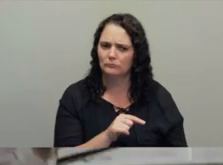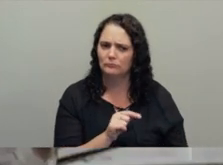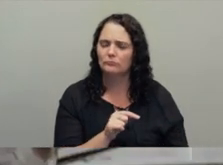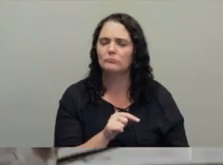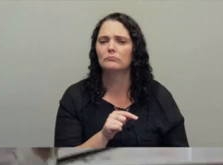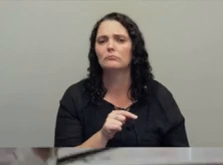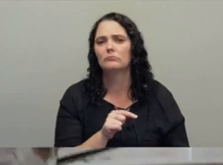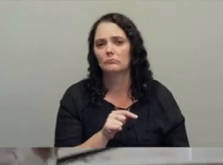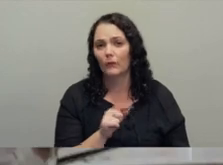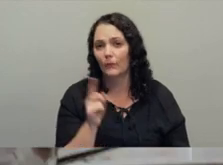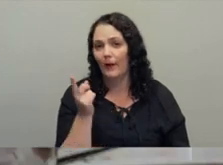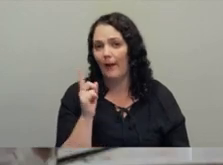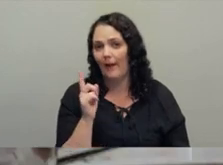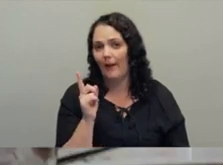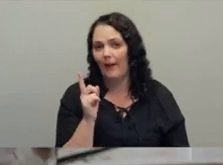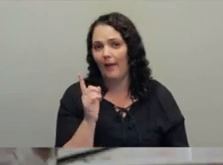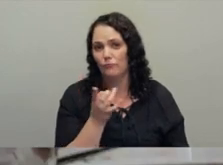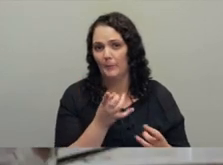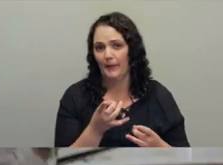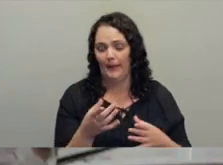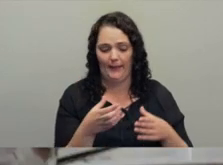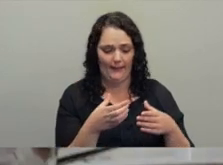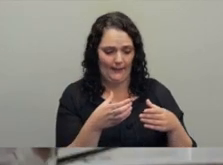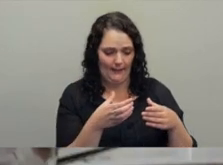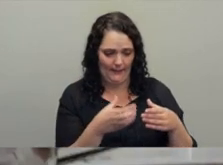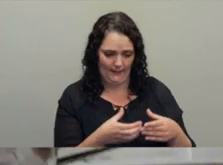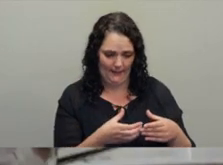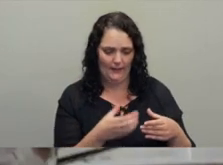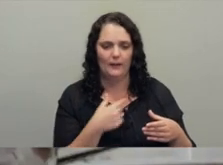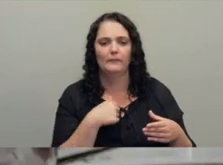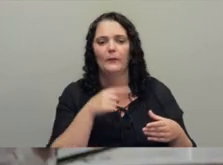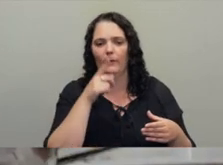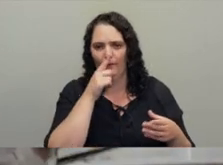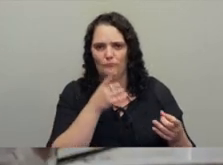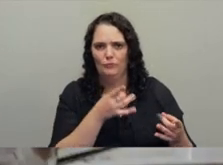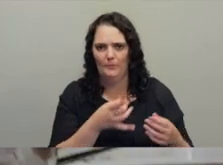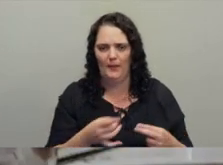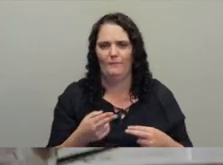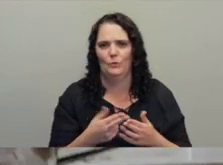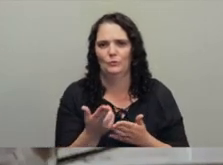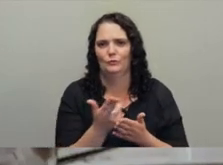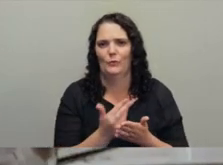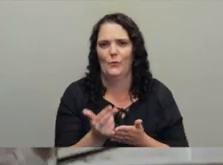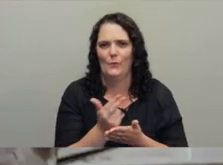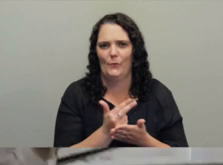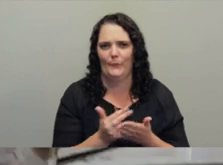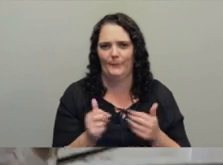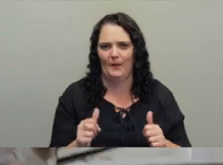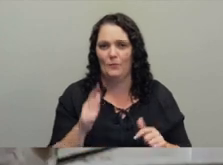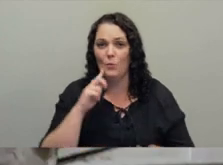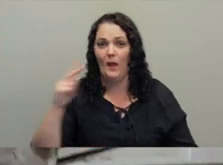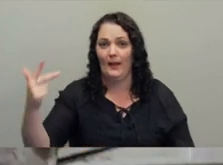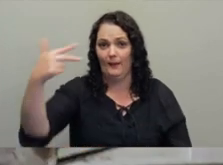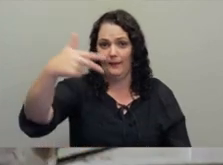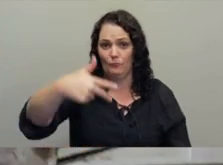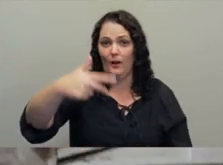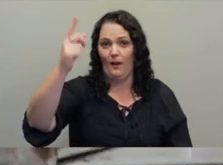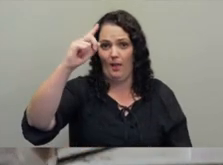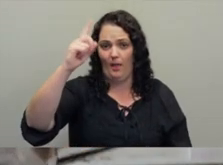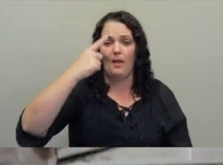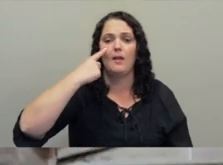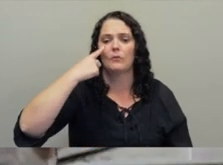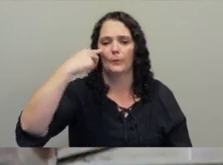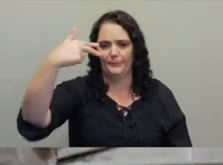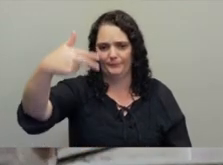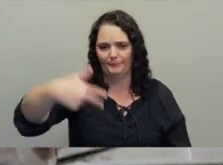getting your tea ink ready to draw with now. And I'm gonna switch back over to the other camera so that you can see this quite closely. All right, so let's switch back